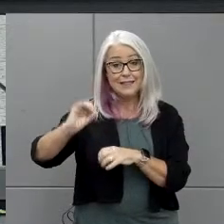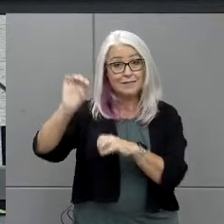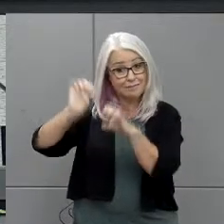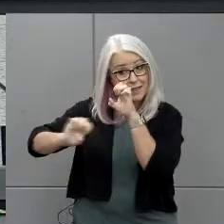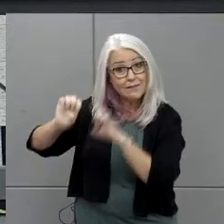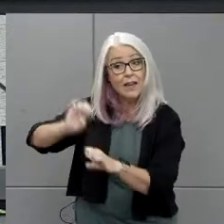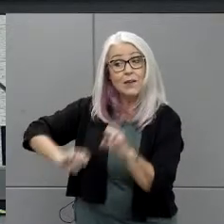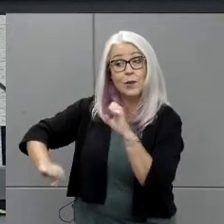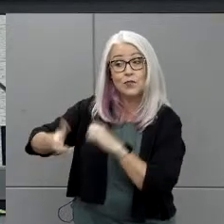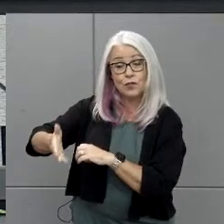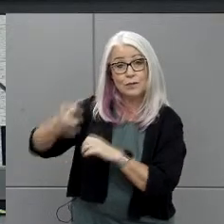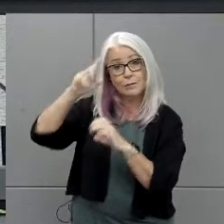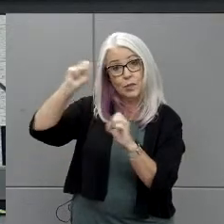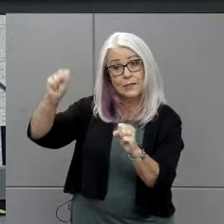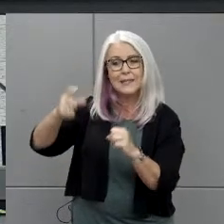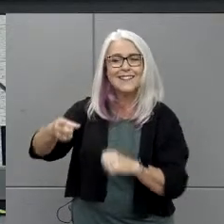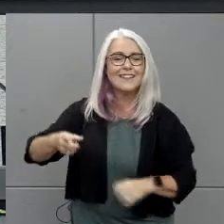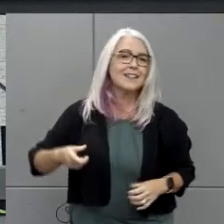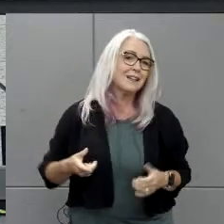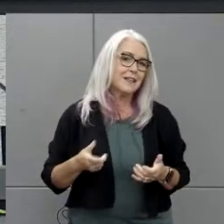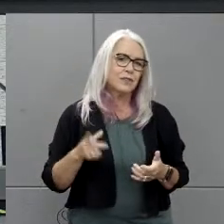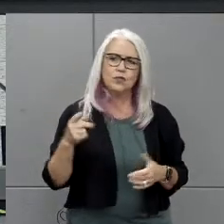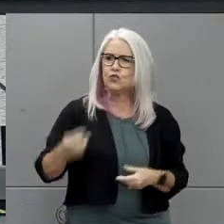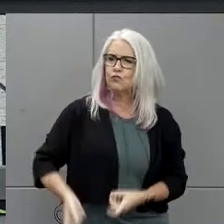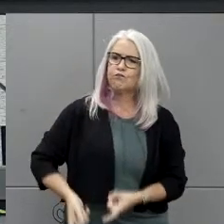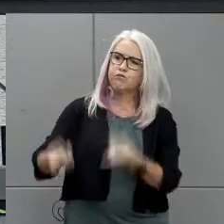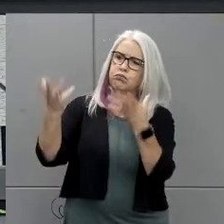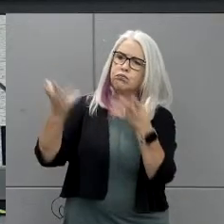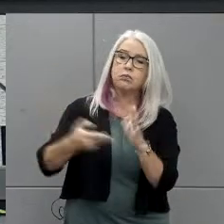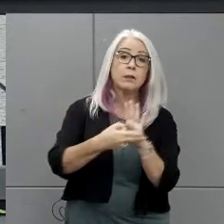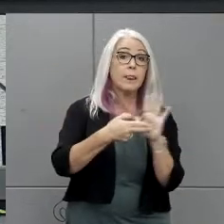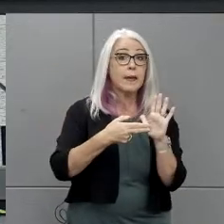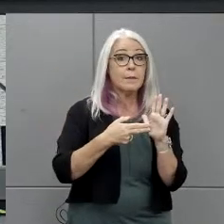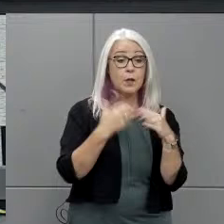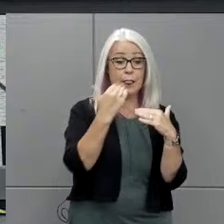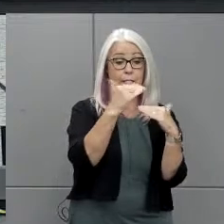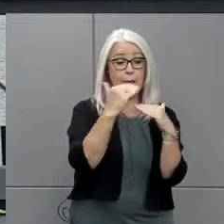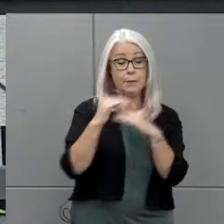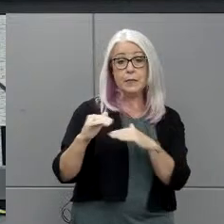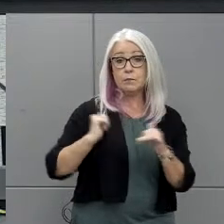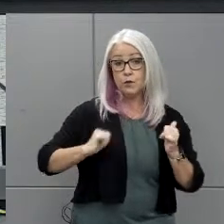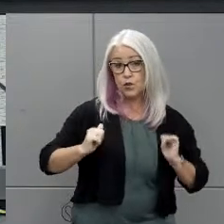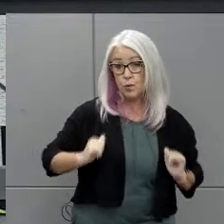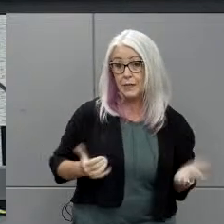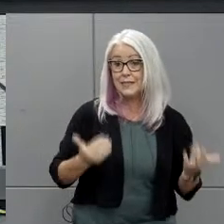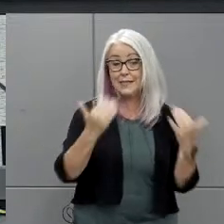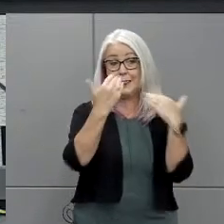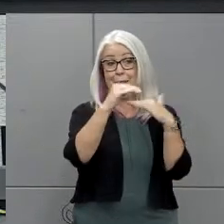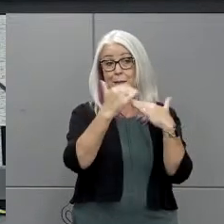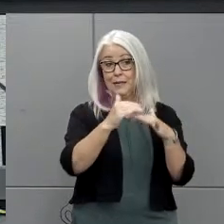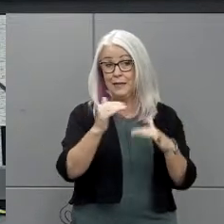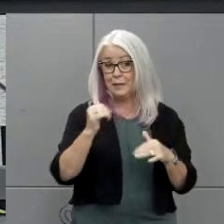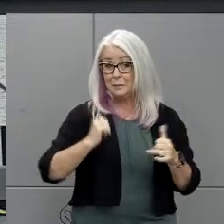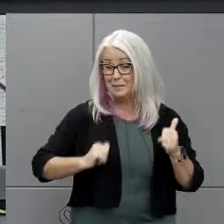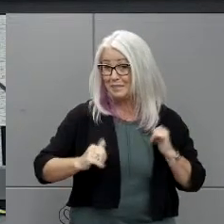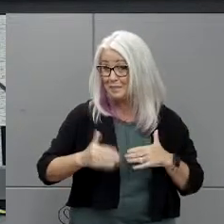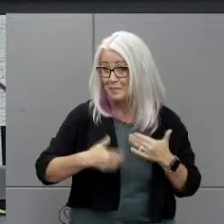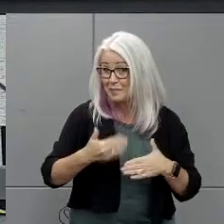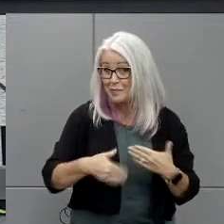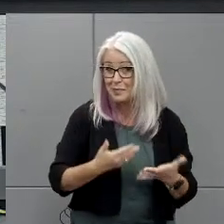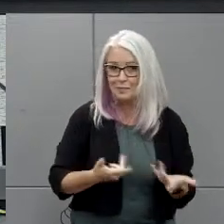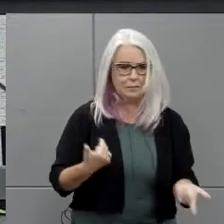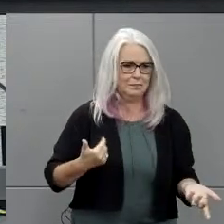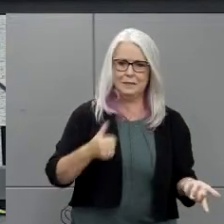But just throw a label out there based upon limited performance and limited view is, in my view,